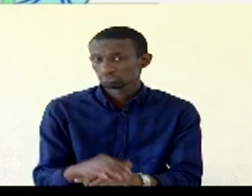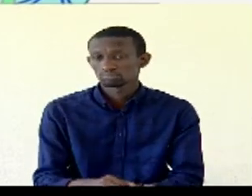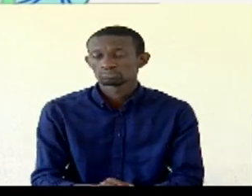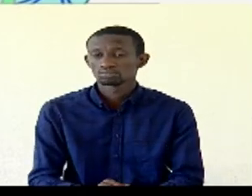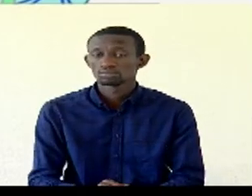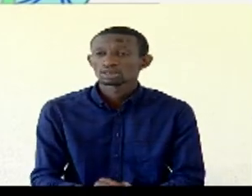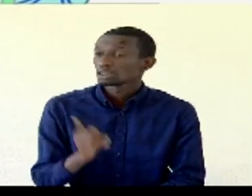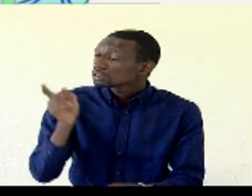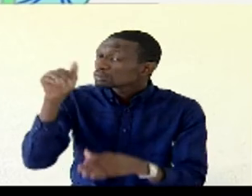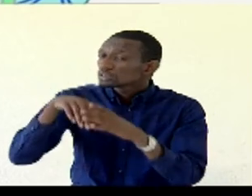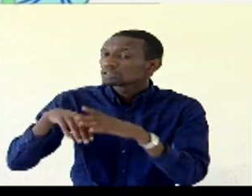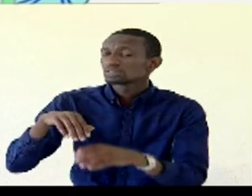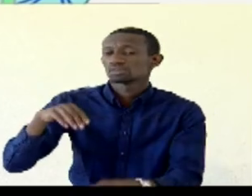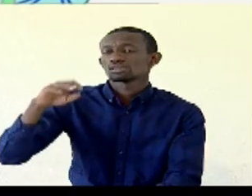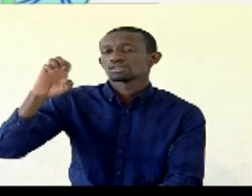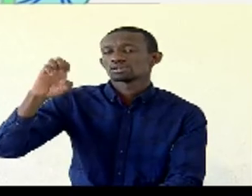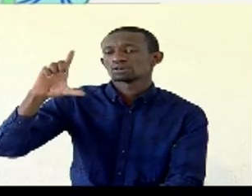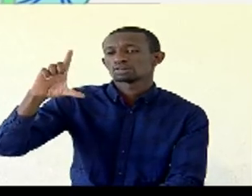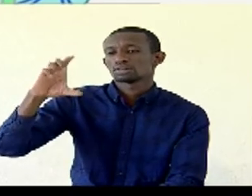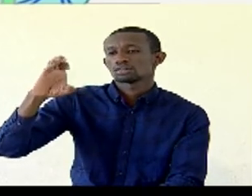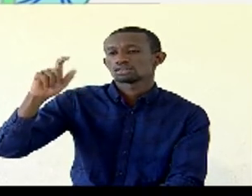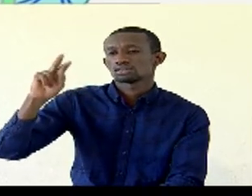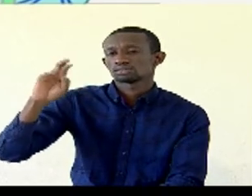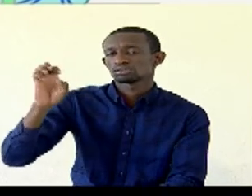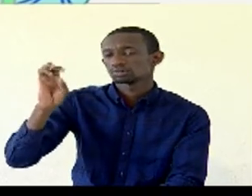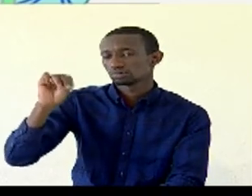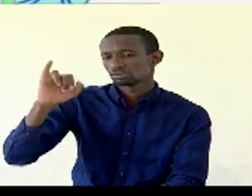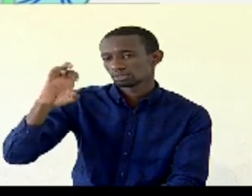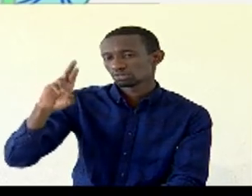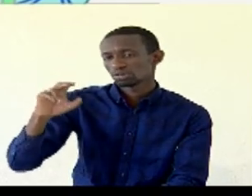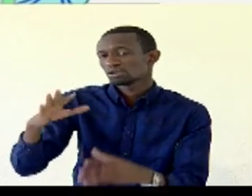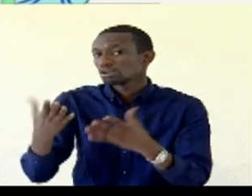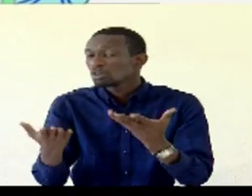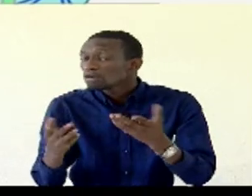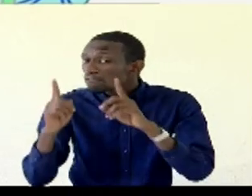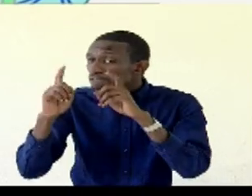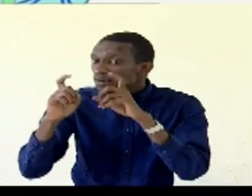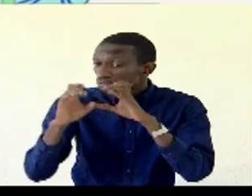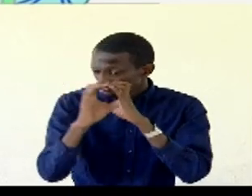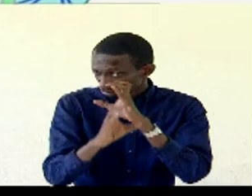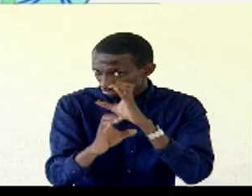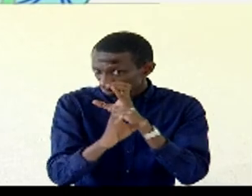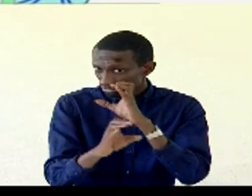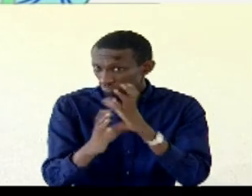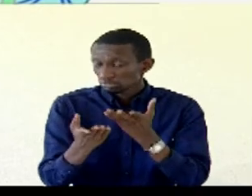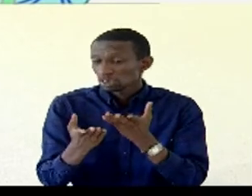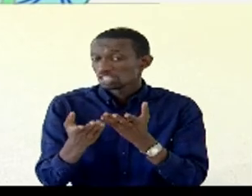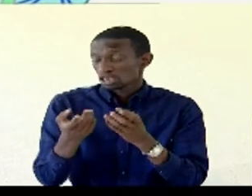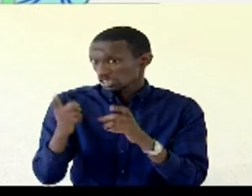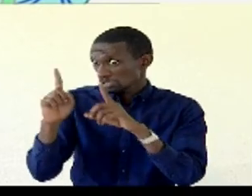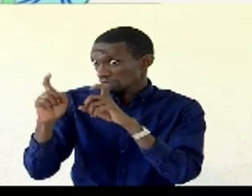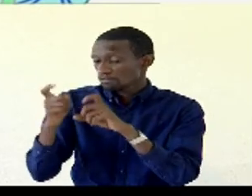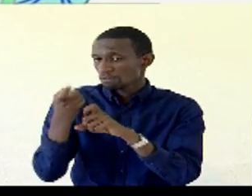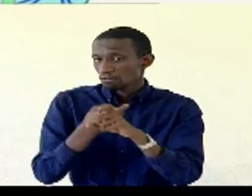an electron micrograph. It can also be a photomicrograph. Photomicrographs are done or taken by a microscope,